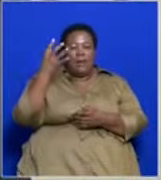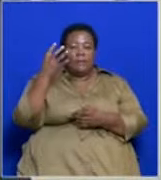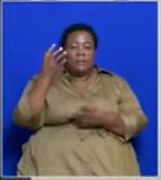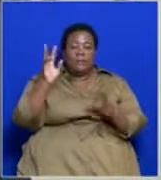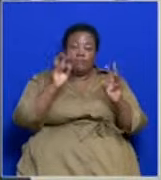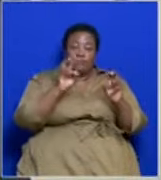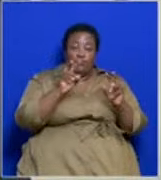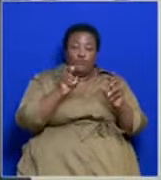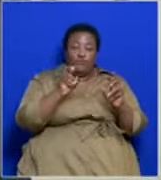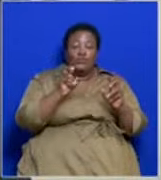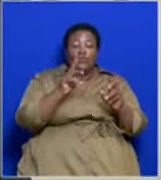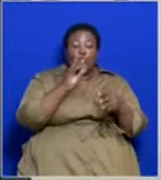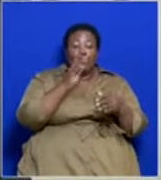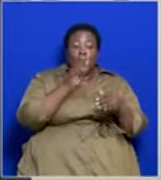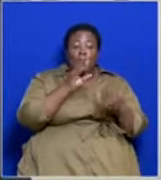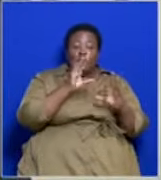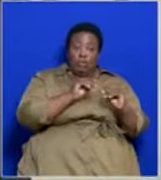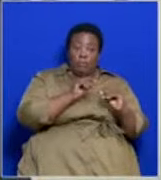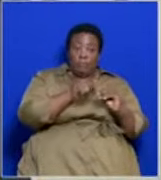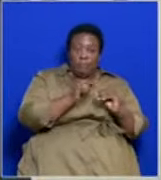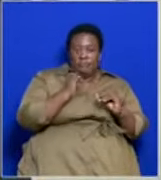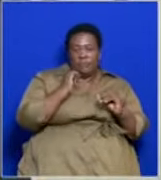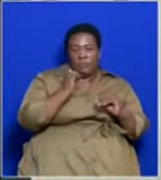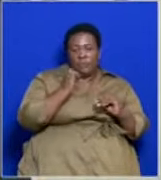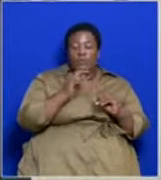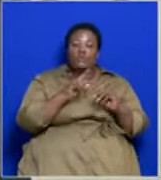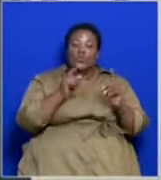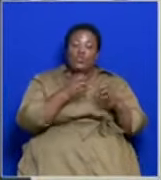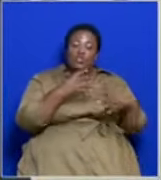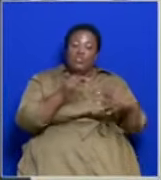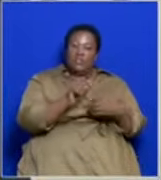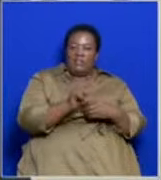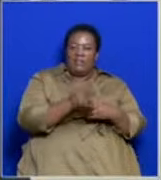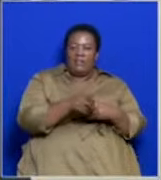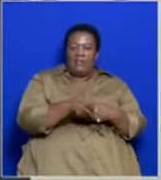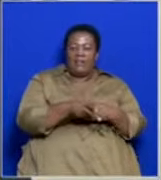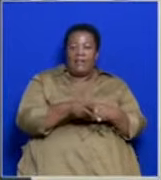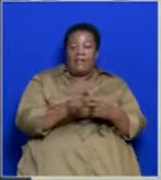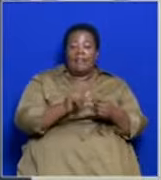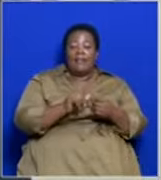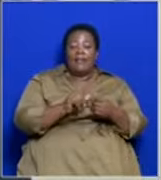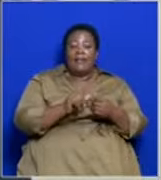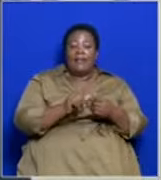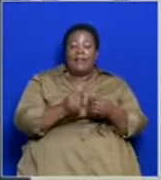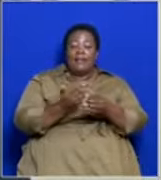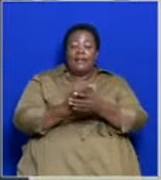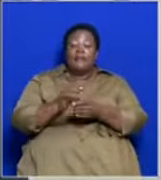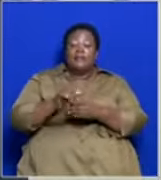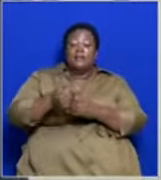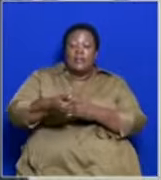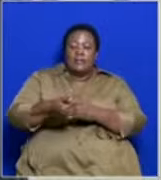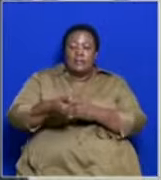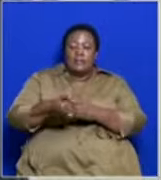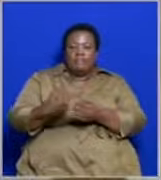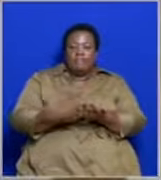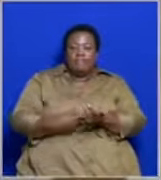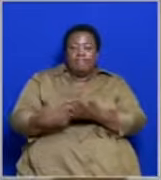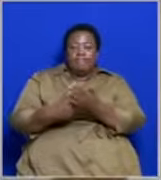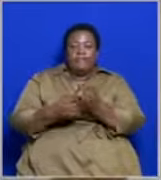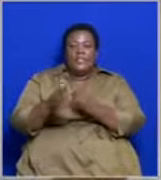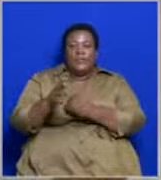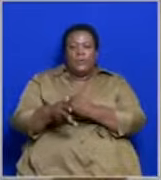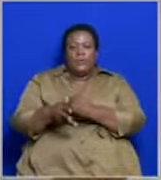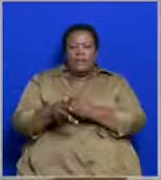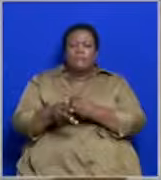there. Thereafter, you deal with the next case, correct? Yes. You call that the Patfontaine